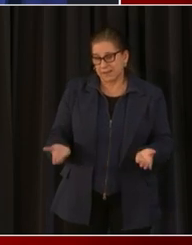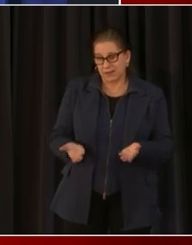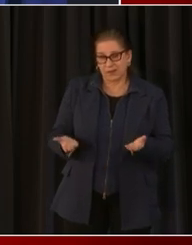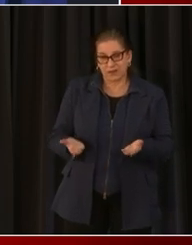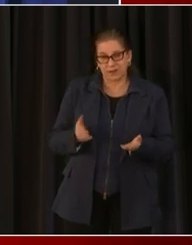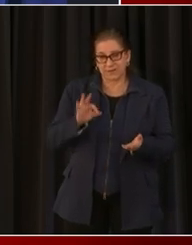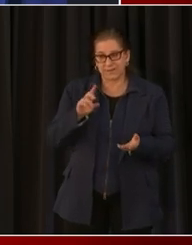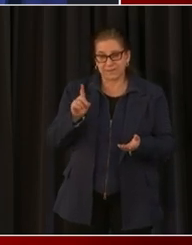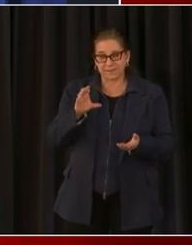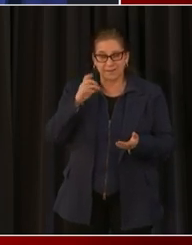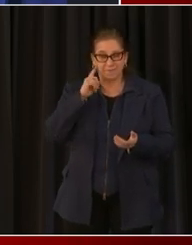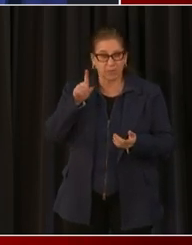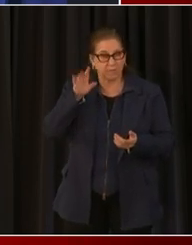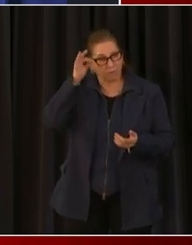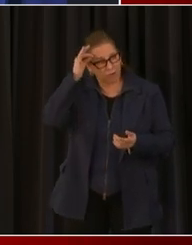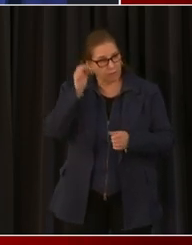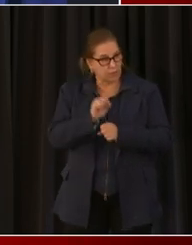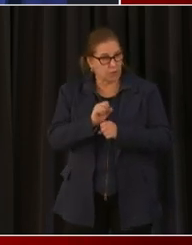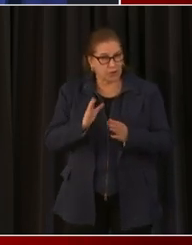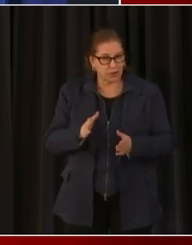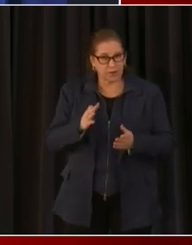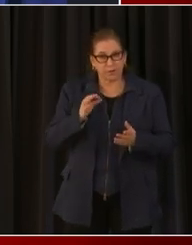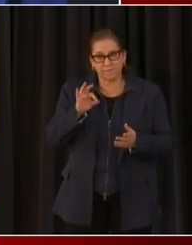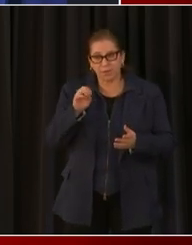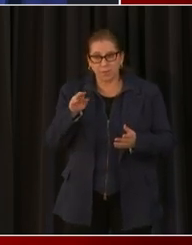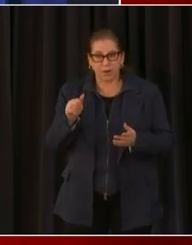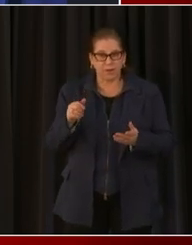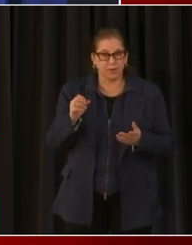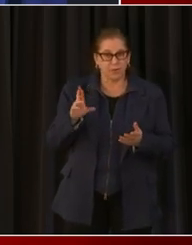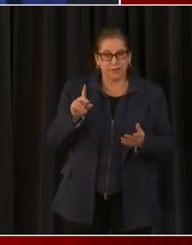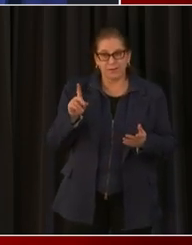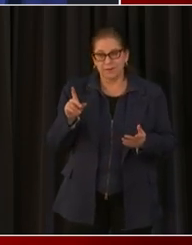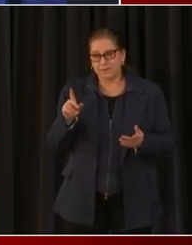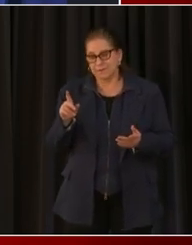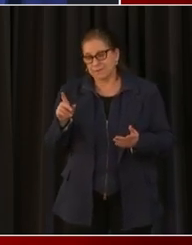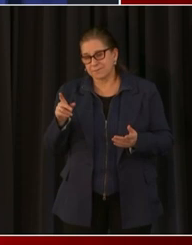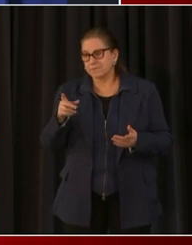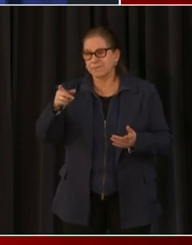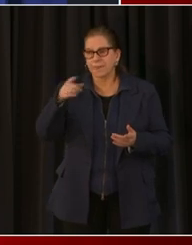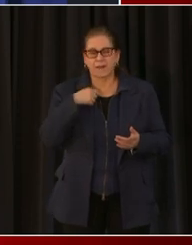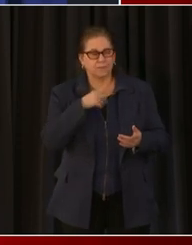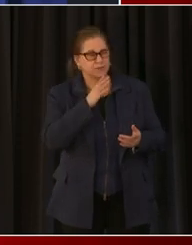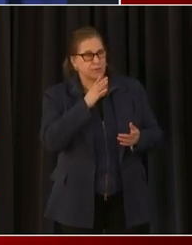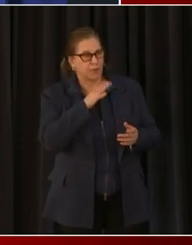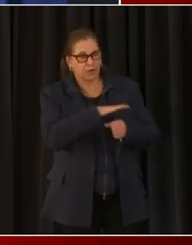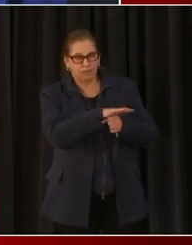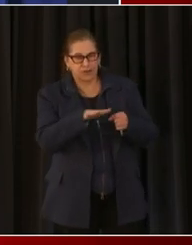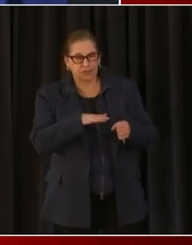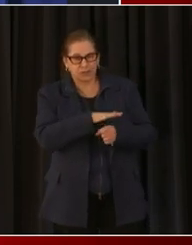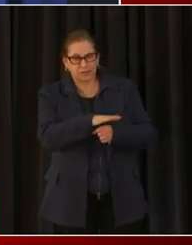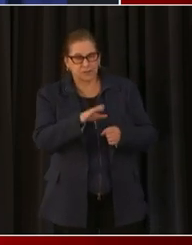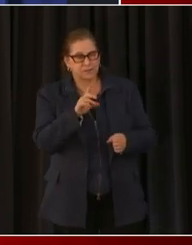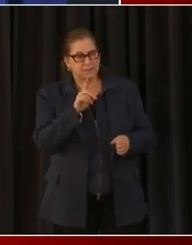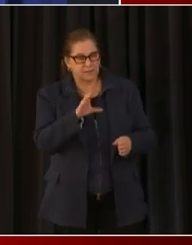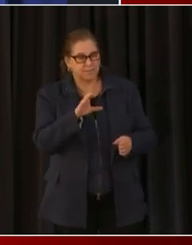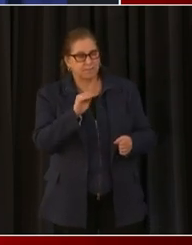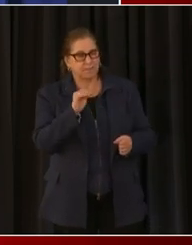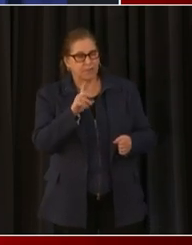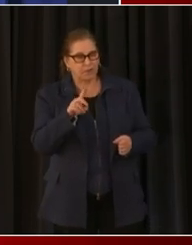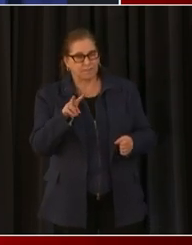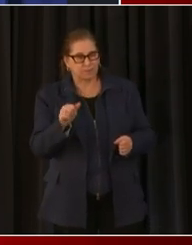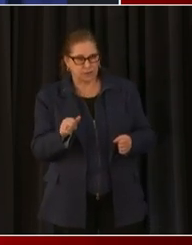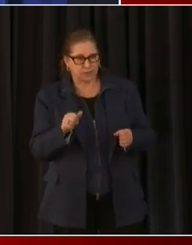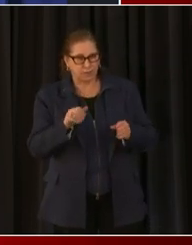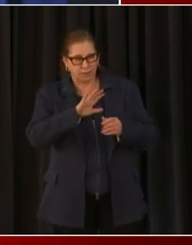for the federal workforce. And then And that would be for the region. It would Correct. be DC, Maryland, and Virginia. It's a